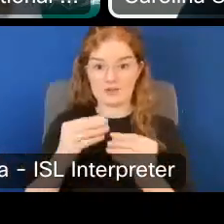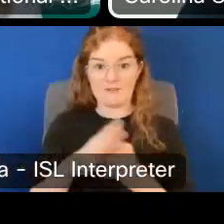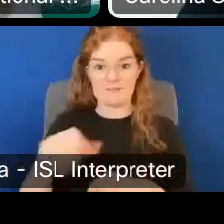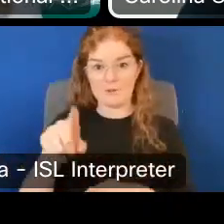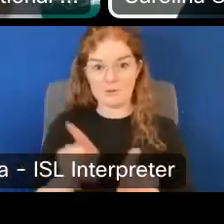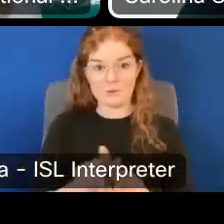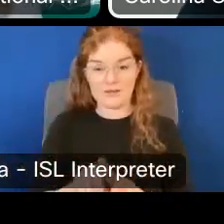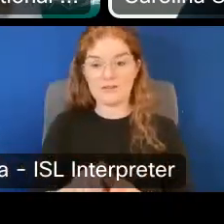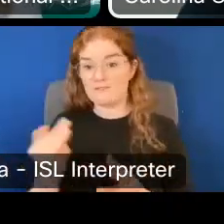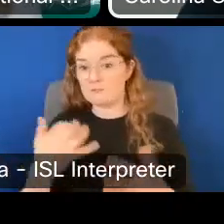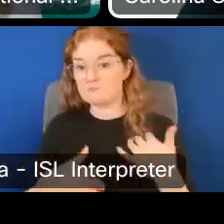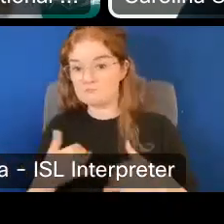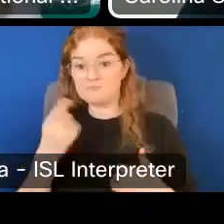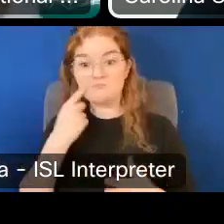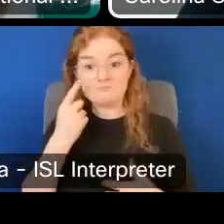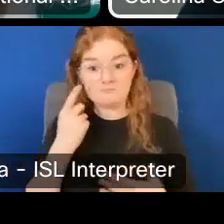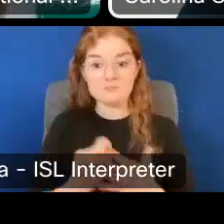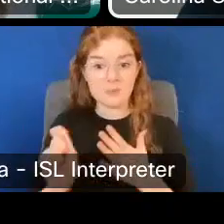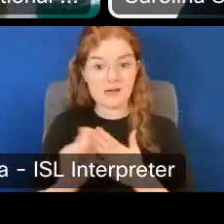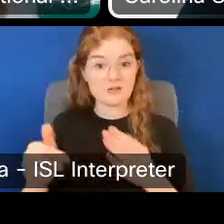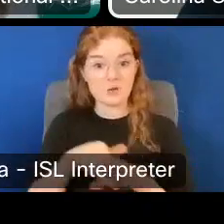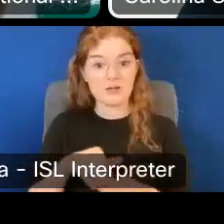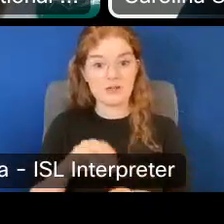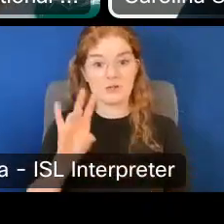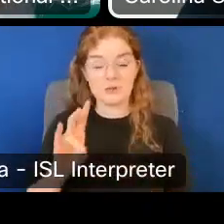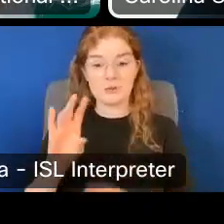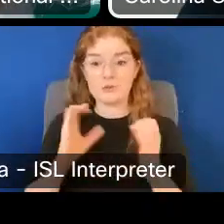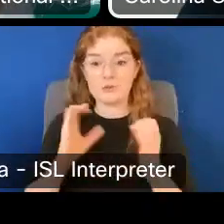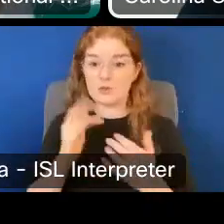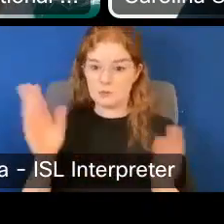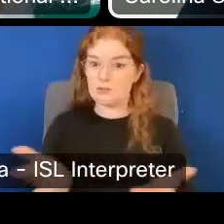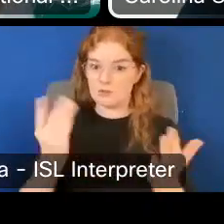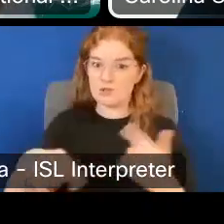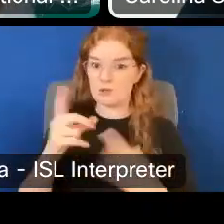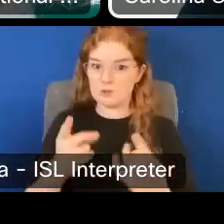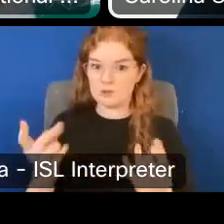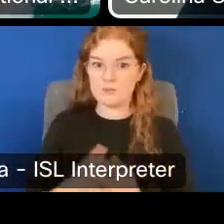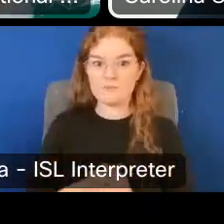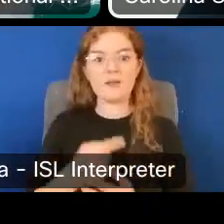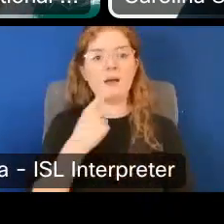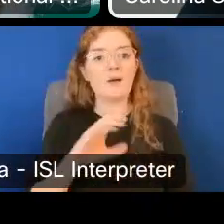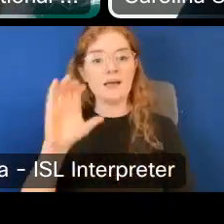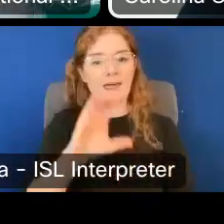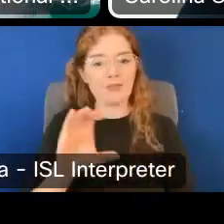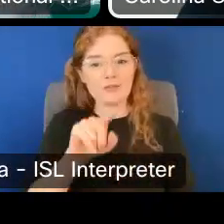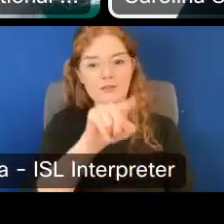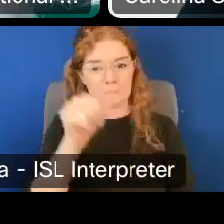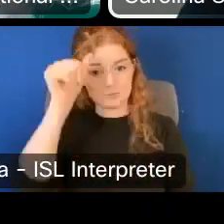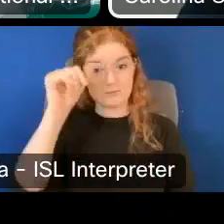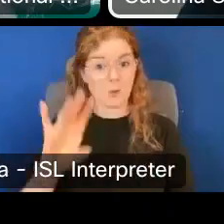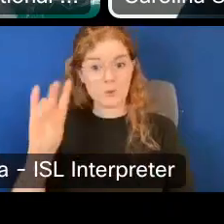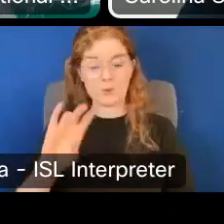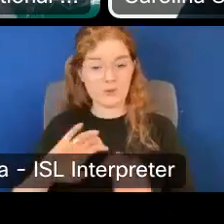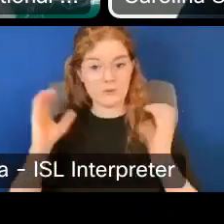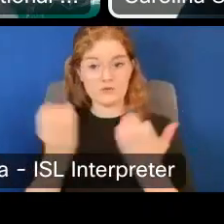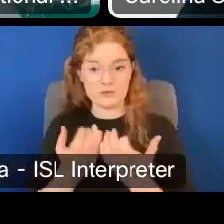here. So if you're interested in applying to join the Q community, we would encourage you to do so. But Catherine, as you know, the Q community